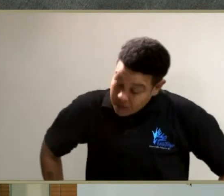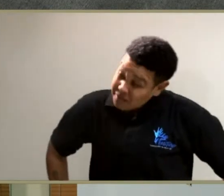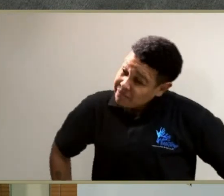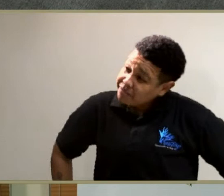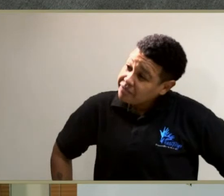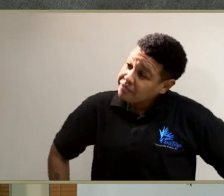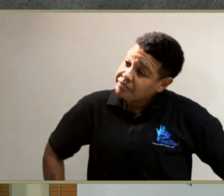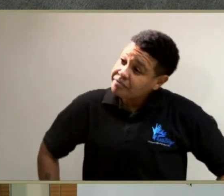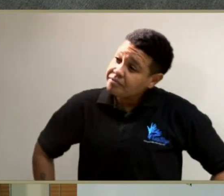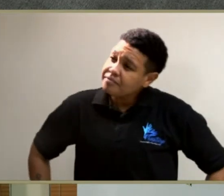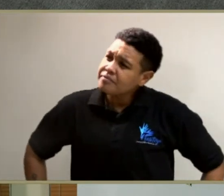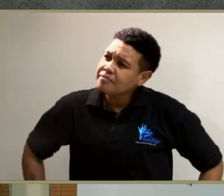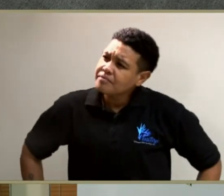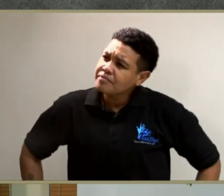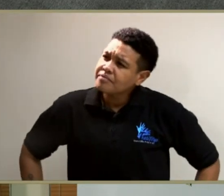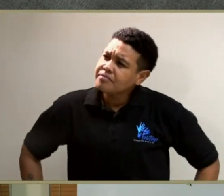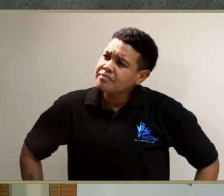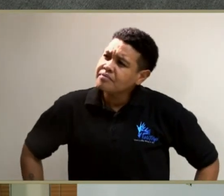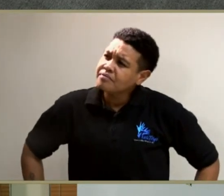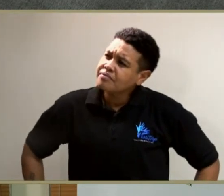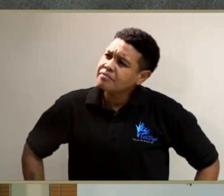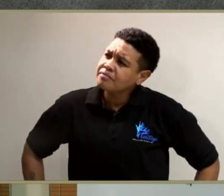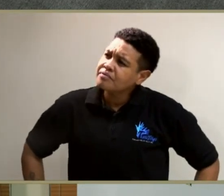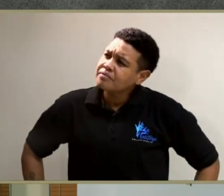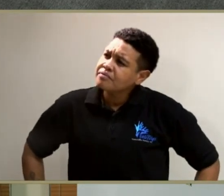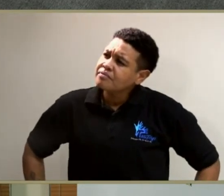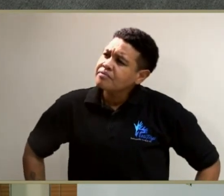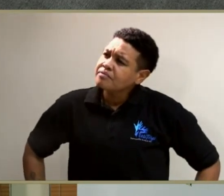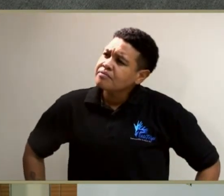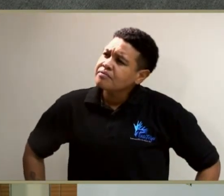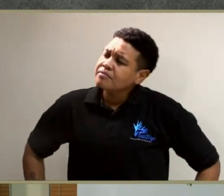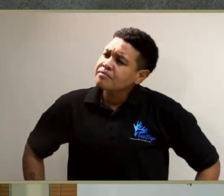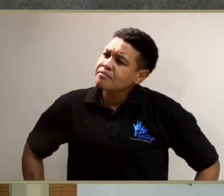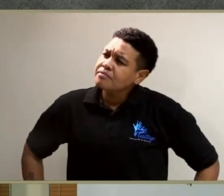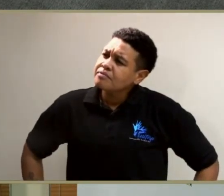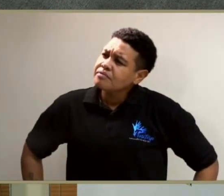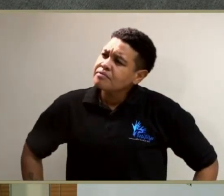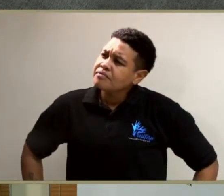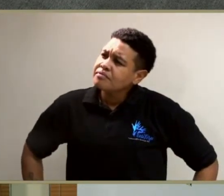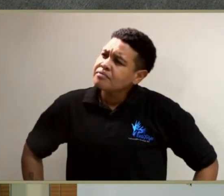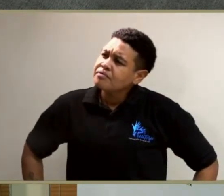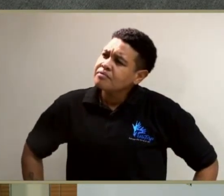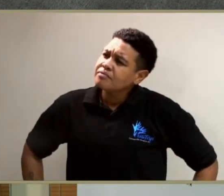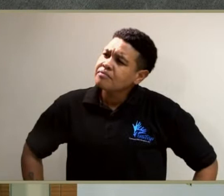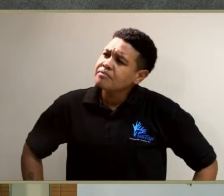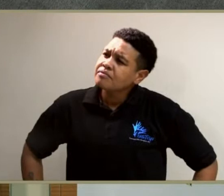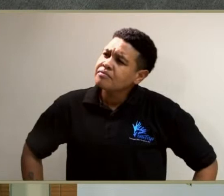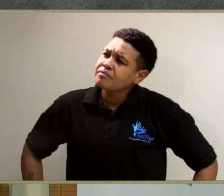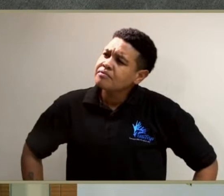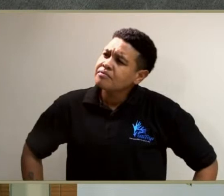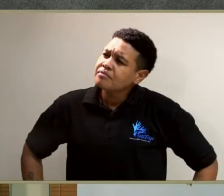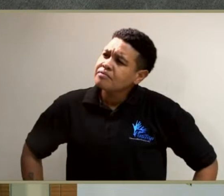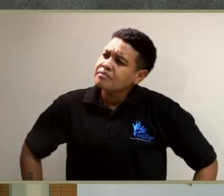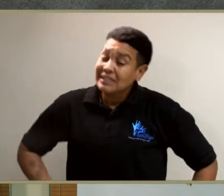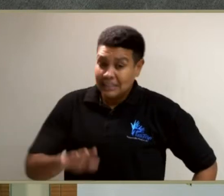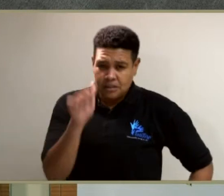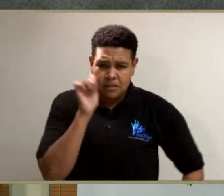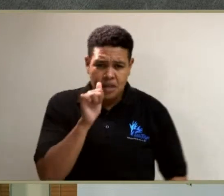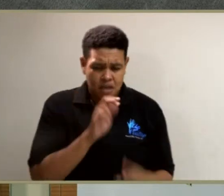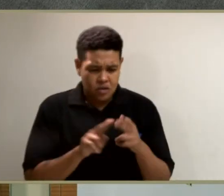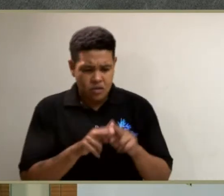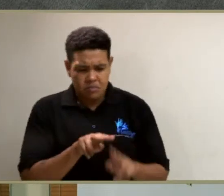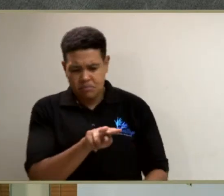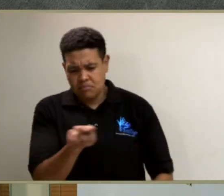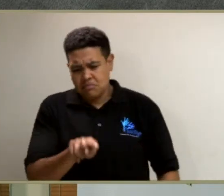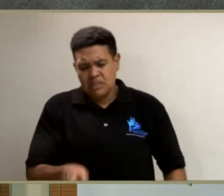And this gives you the daily, when you look at the daily numbers, you would see that over the last couple of days, we would have